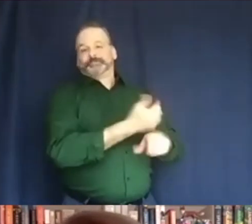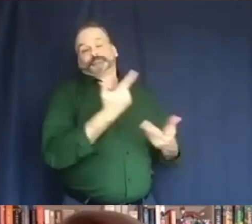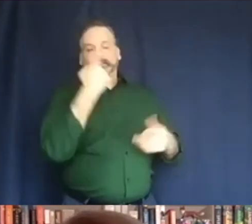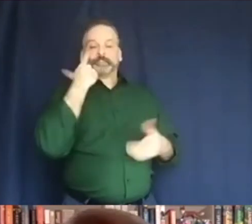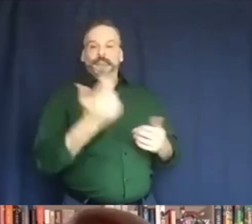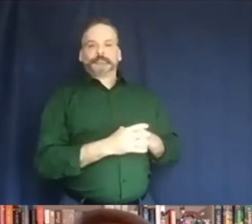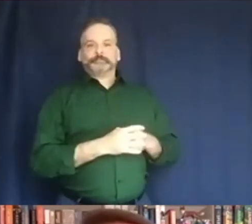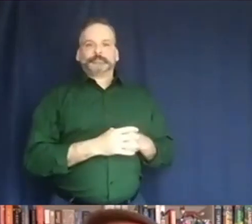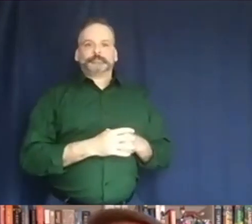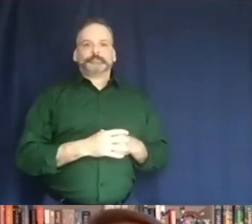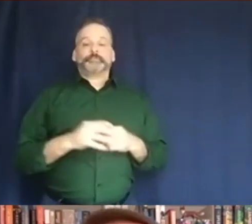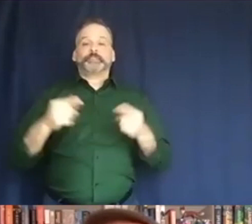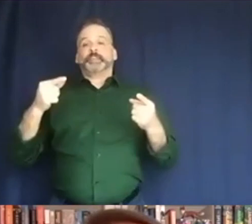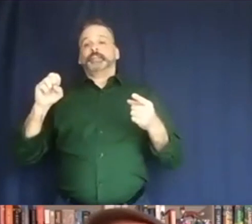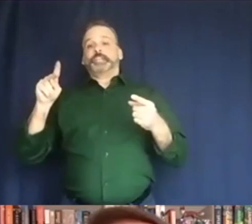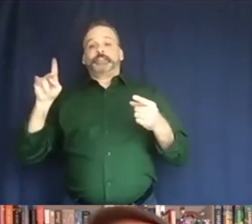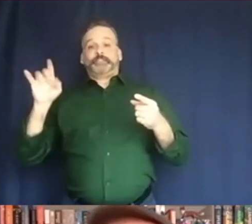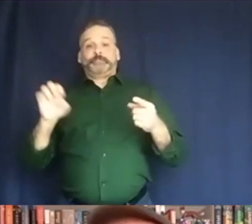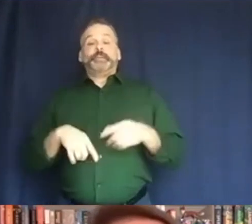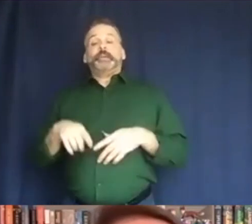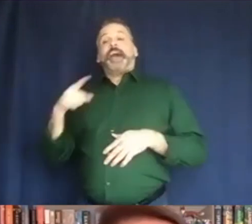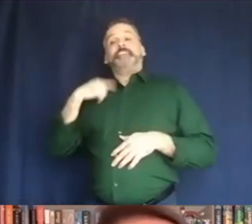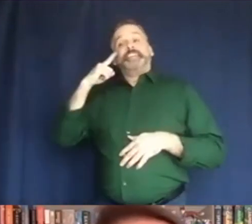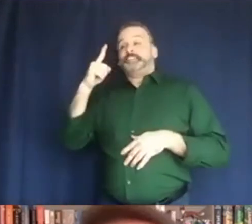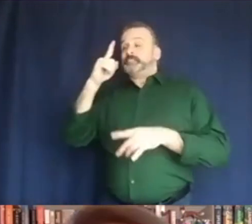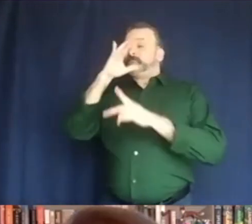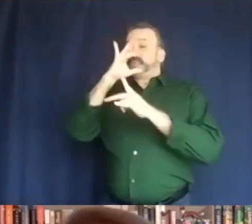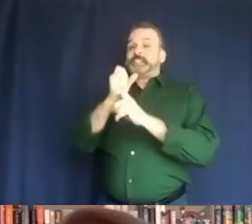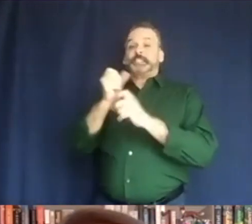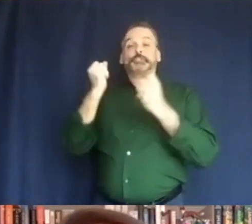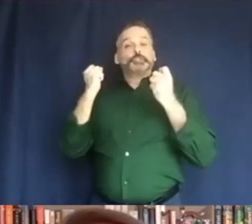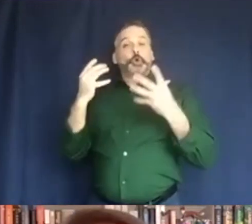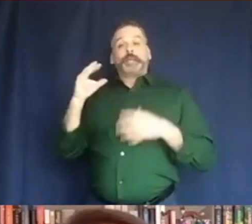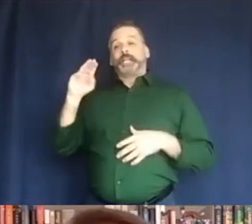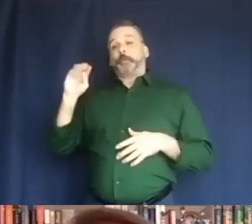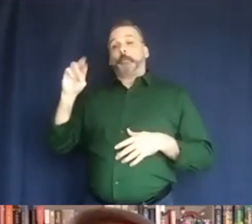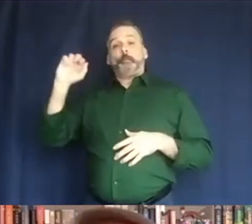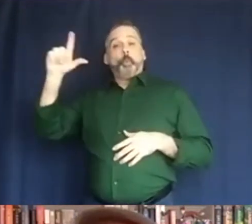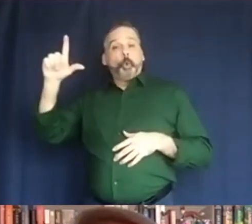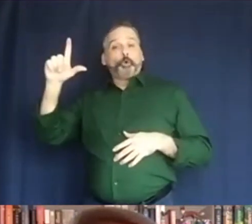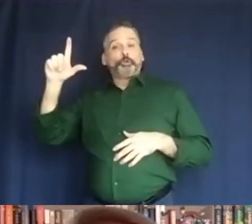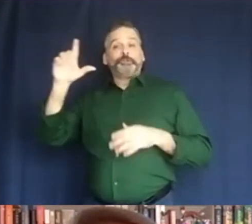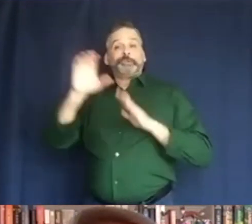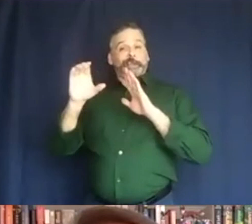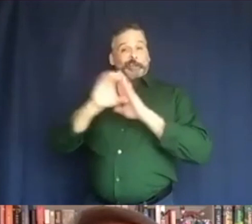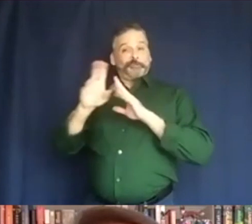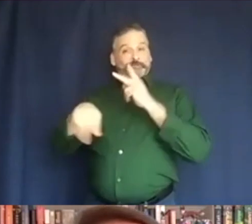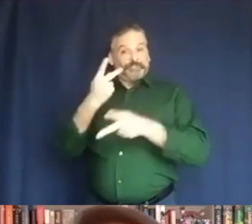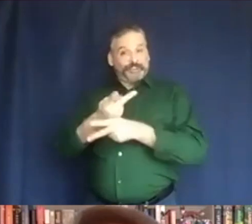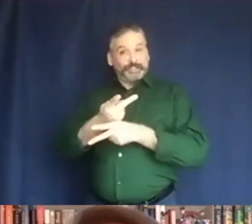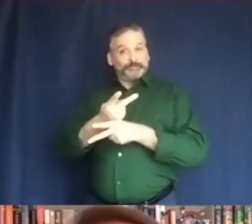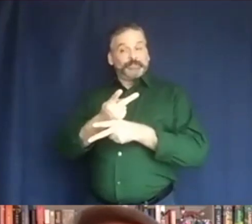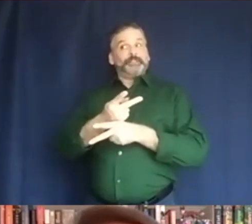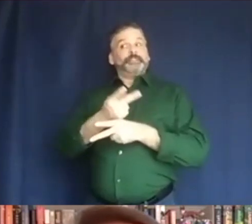Yeah, and I think it's really fascinating too that there are so many, like not only like moral archetypes, but like character archetypes that still